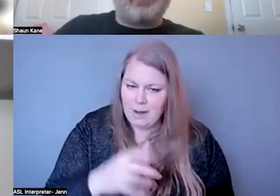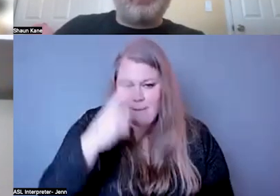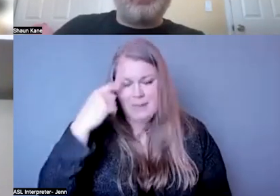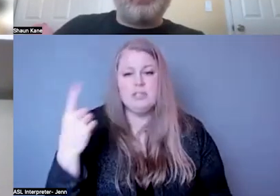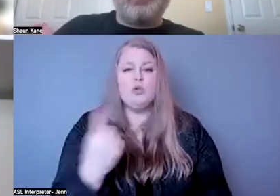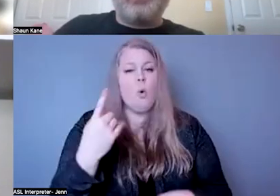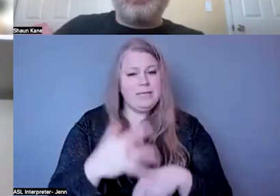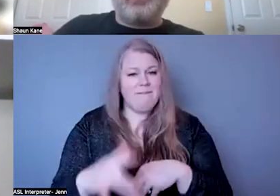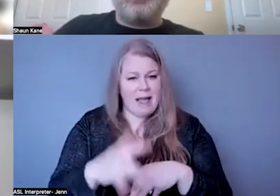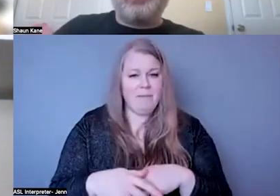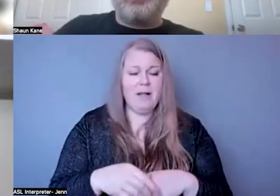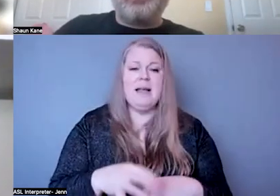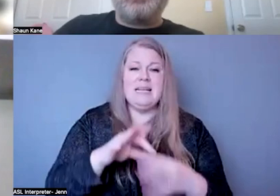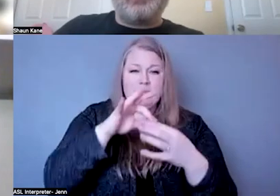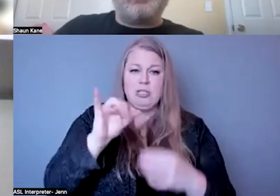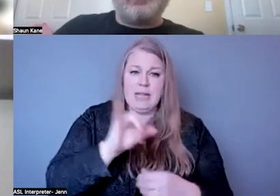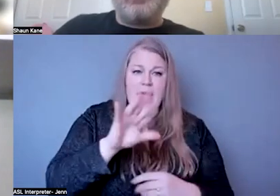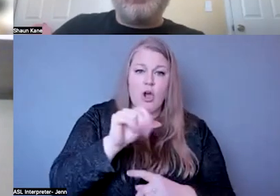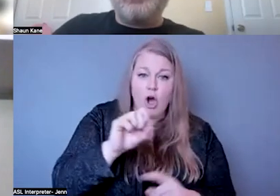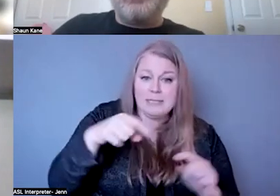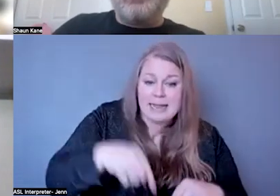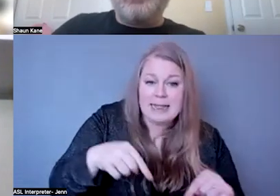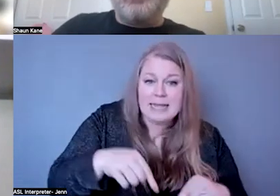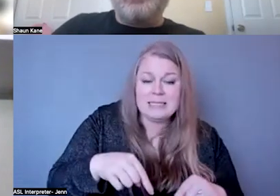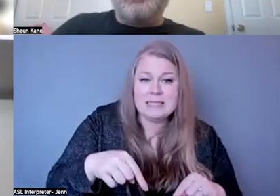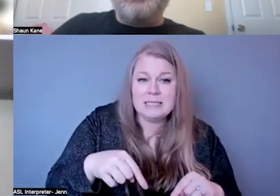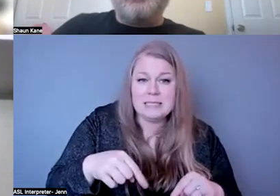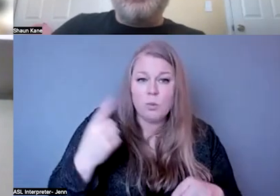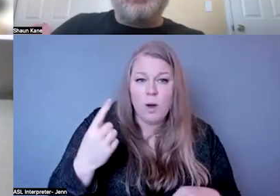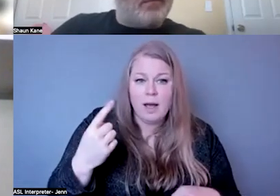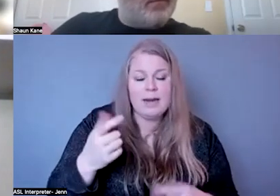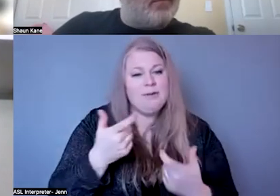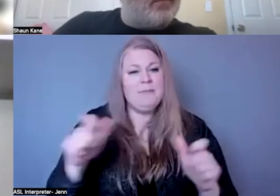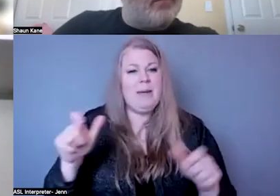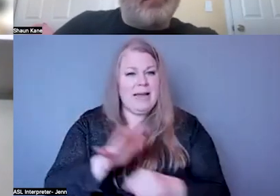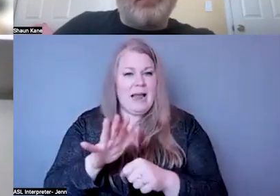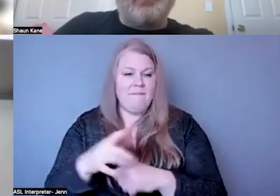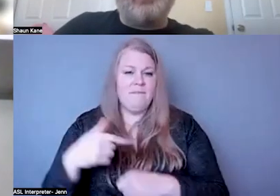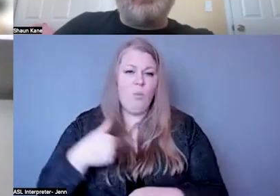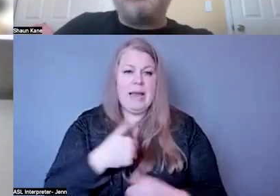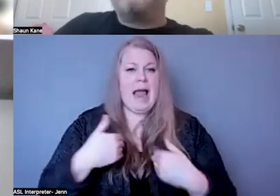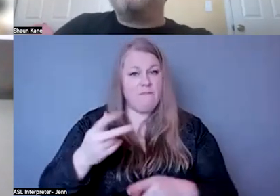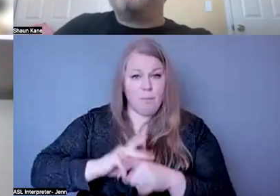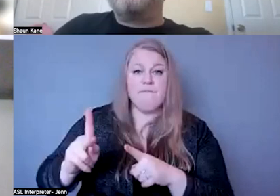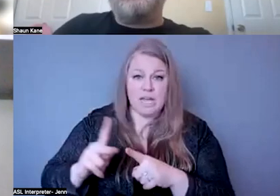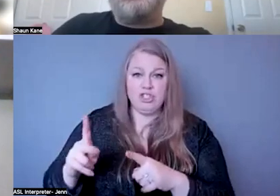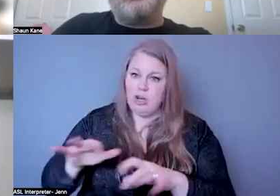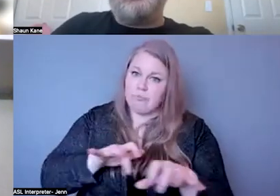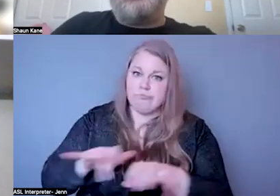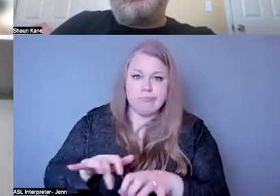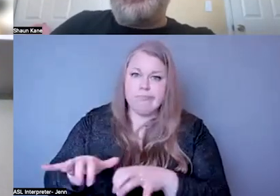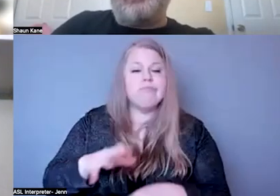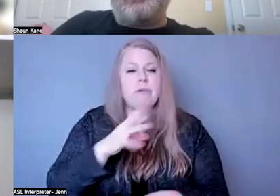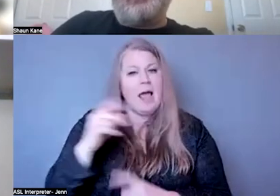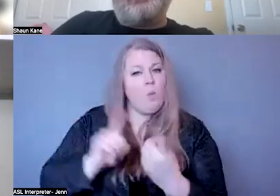available, especially in calls like this one, or maybe this one is big enough we can have a professional, but in kind of